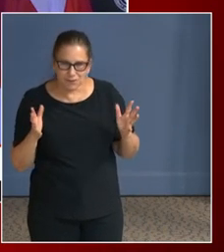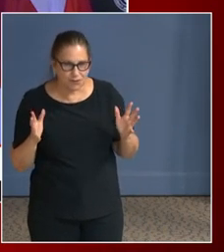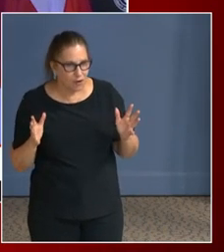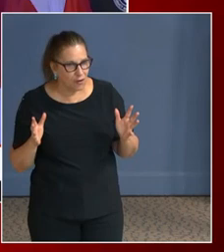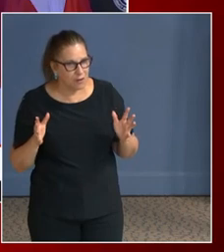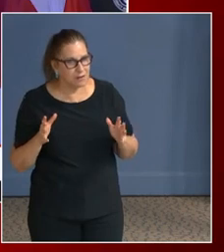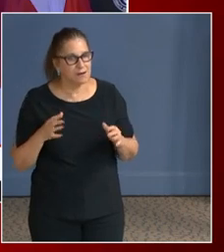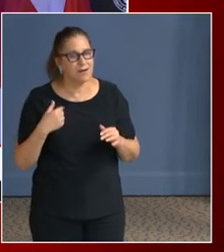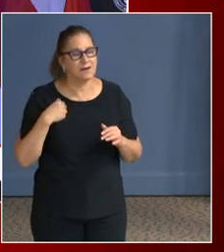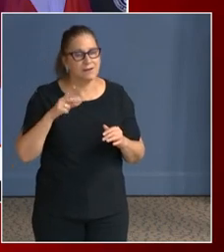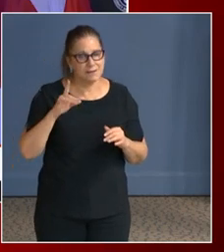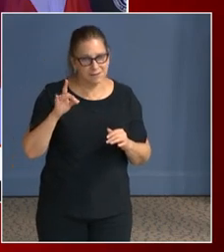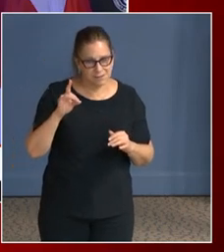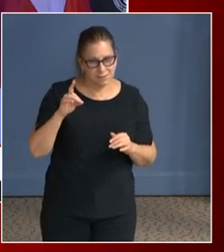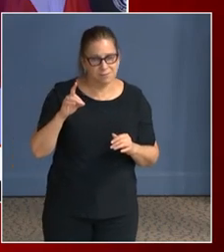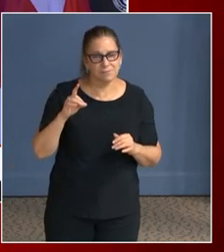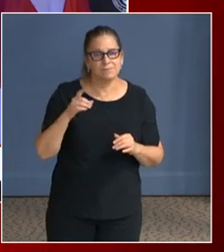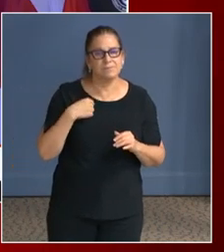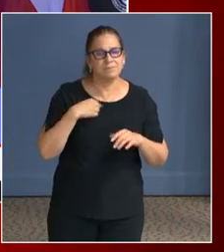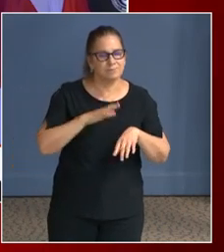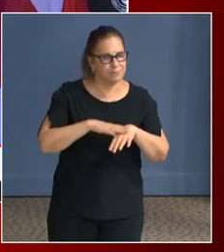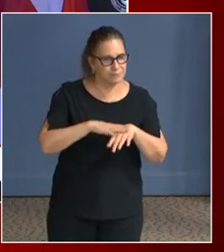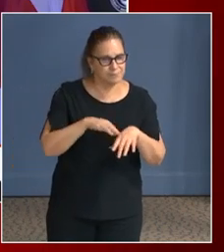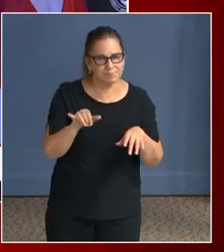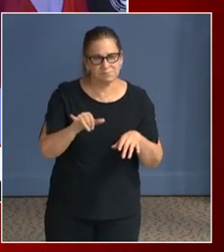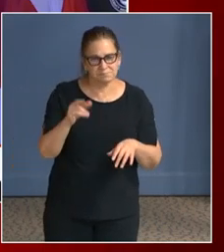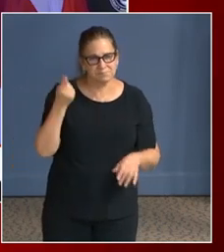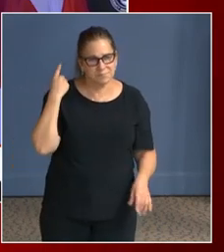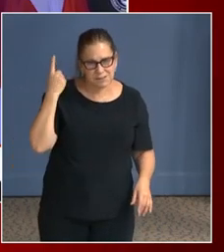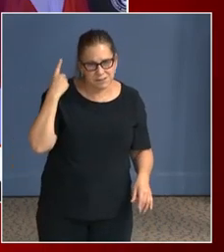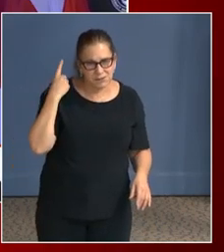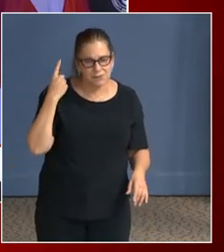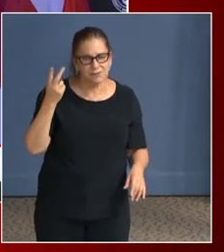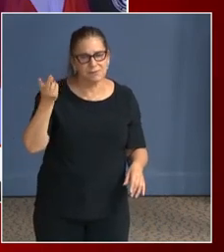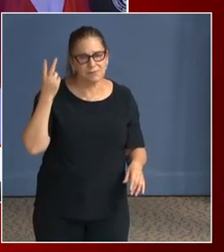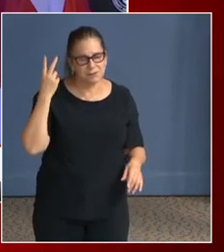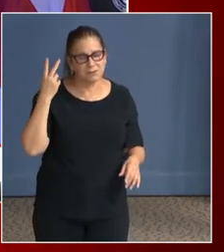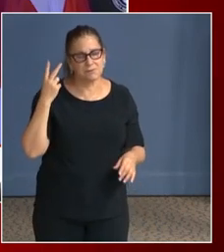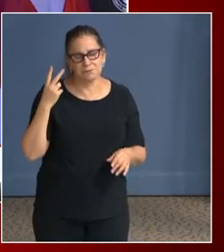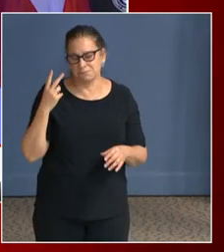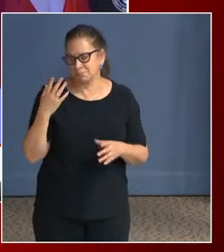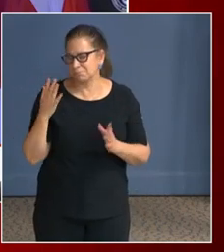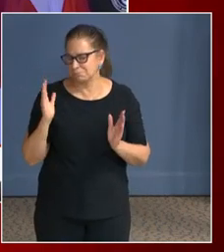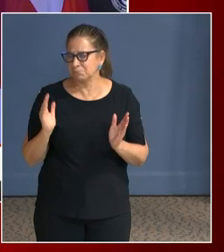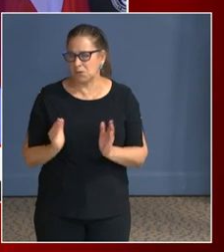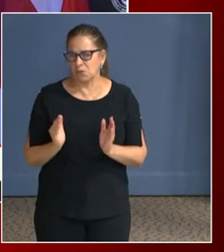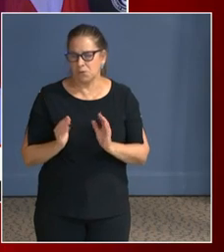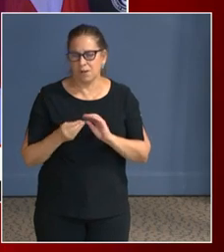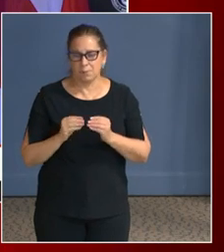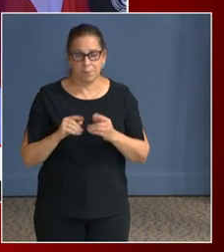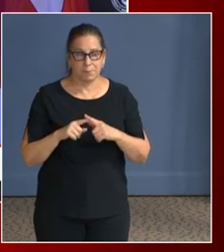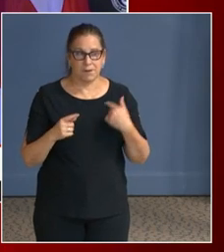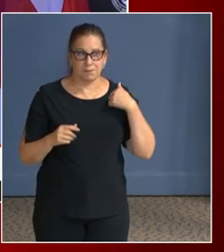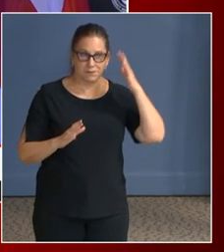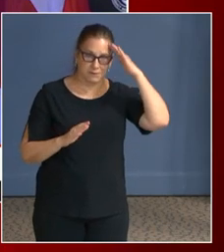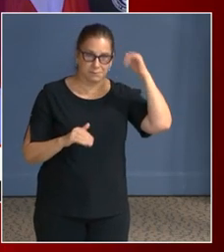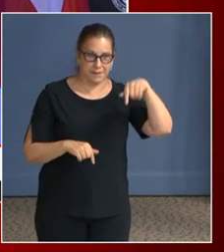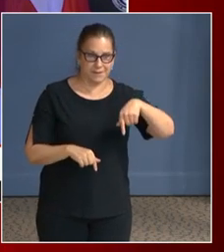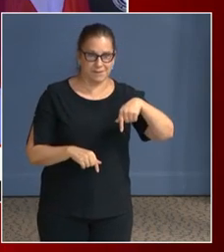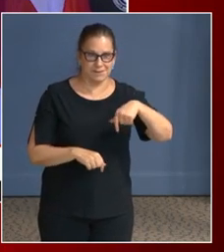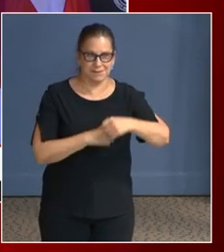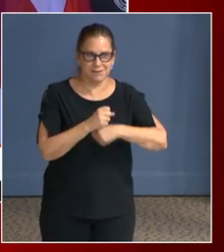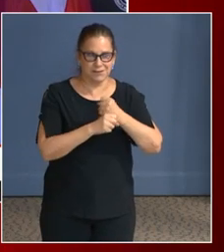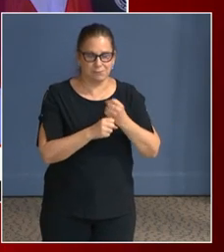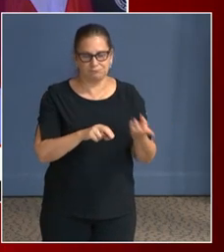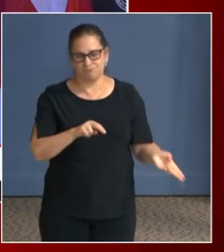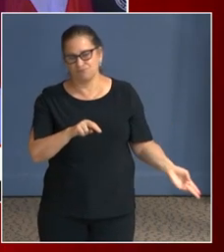we thought we had a year where there weren't as many fireworks. And sometimes that's because we have